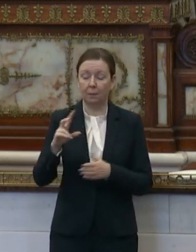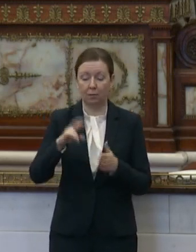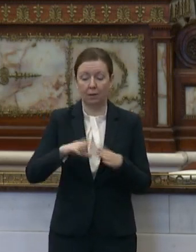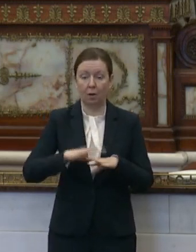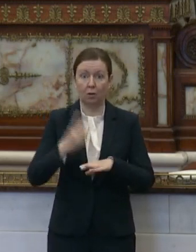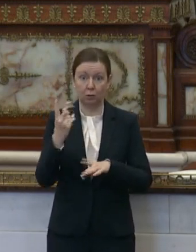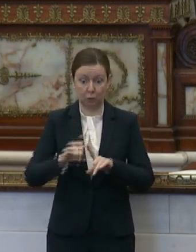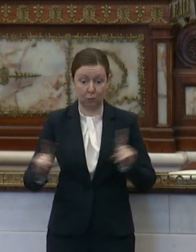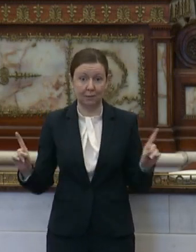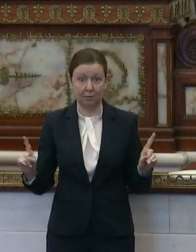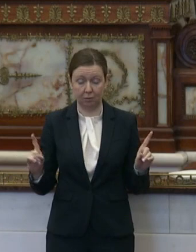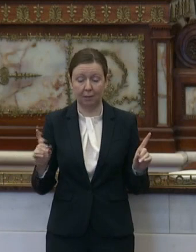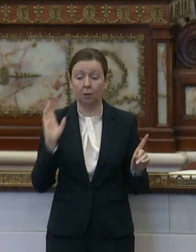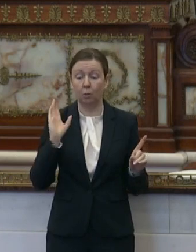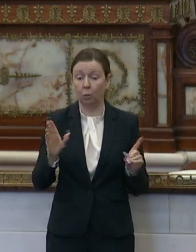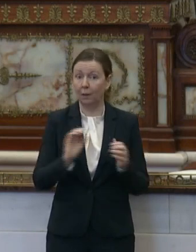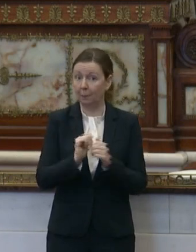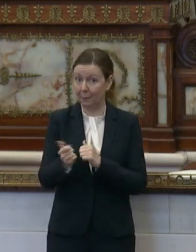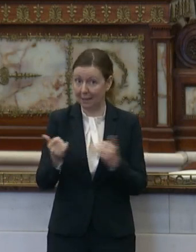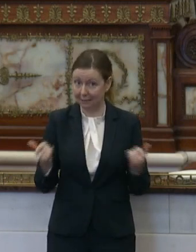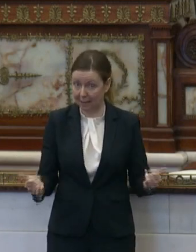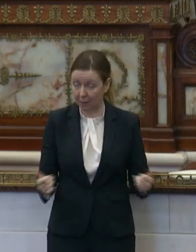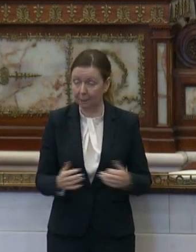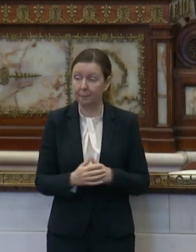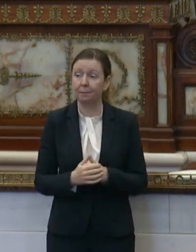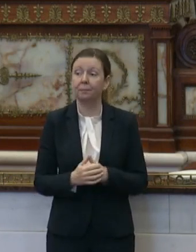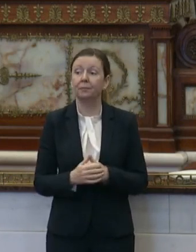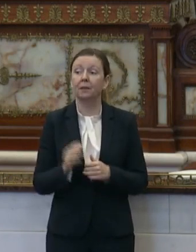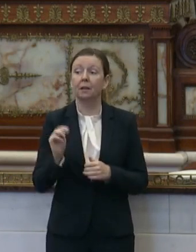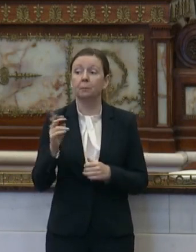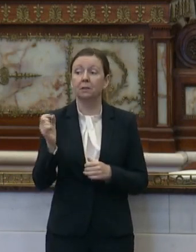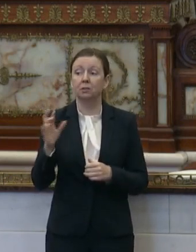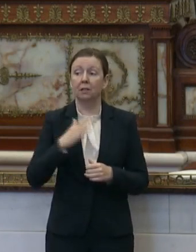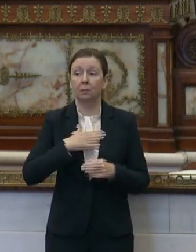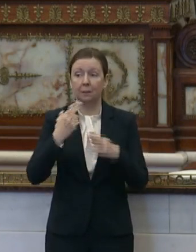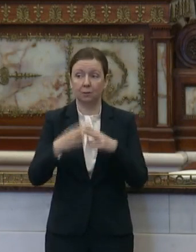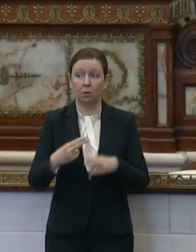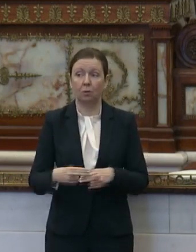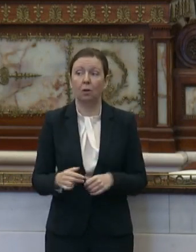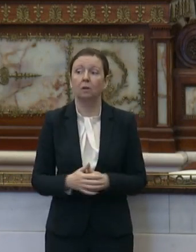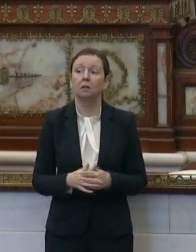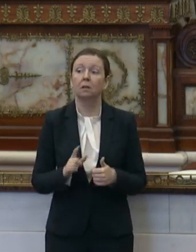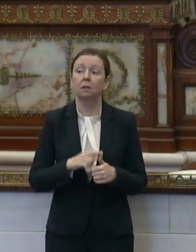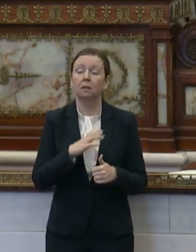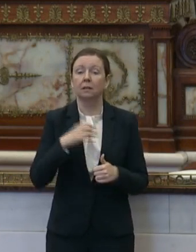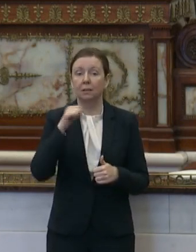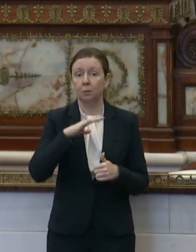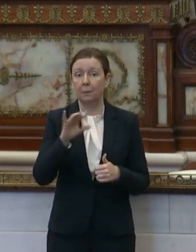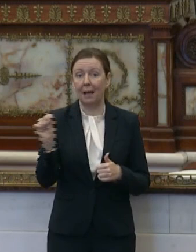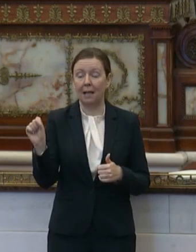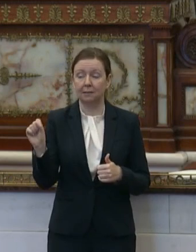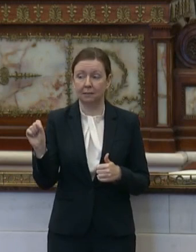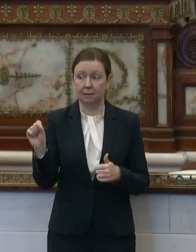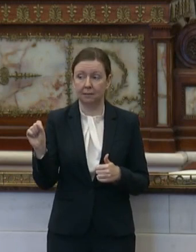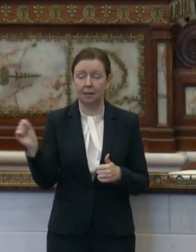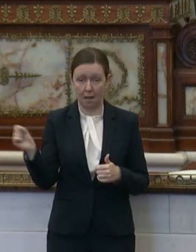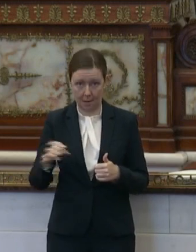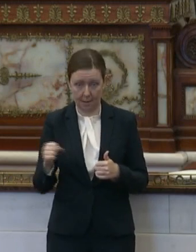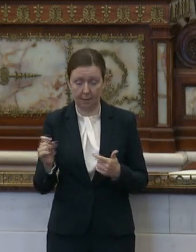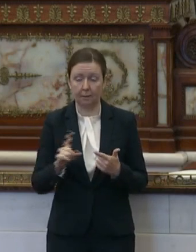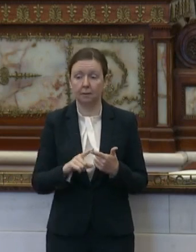different days, the question now is, shall the bill pass finally? Mr. Decker, please call the roll. Councilwoman Bass?